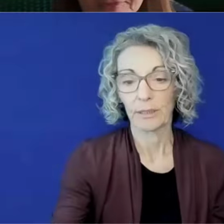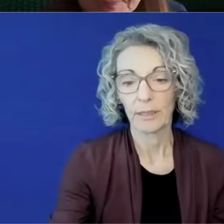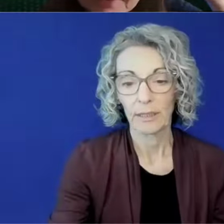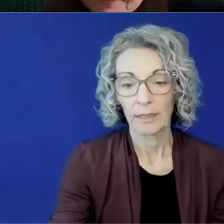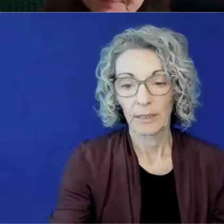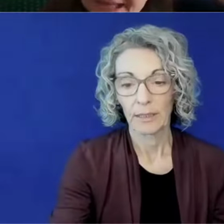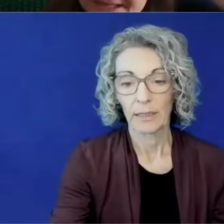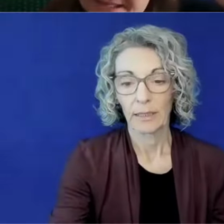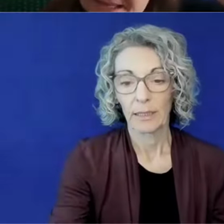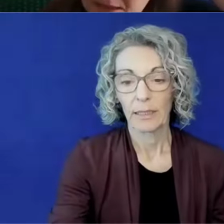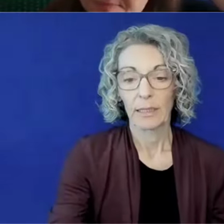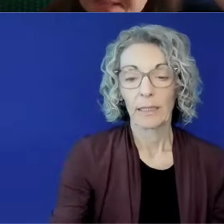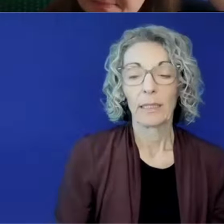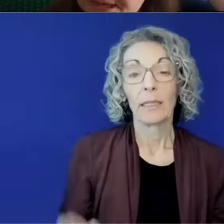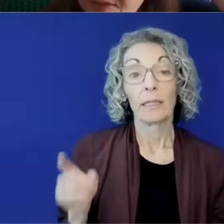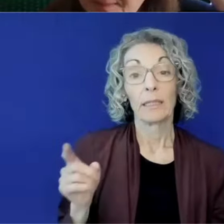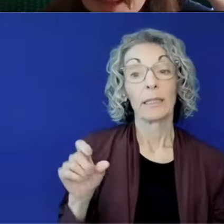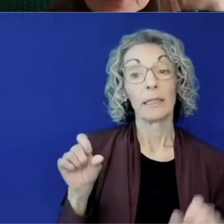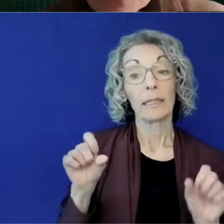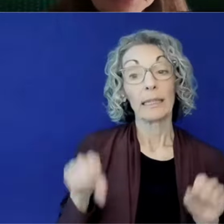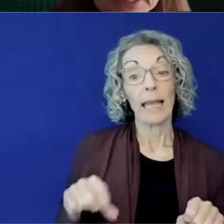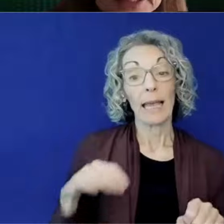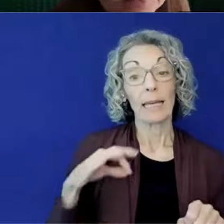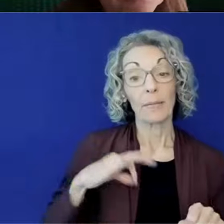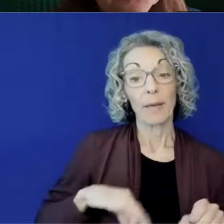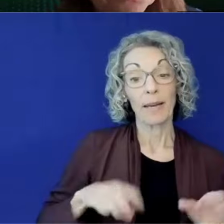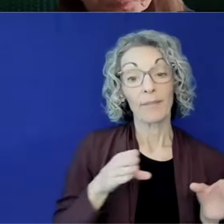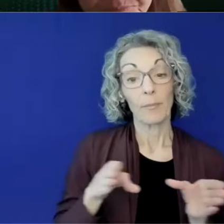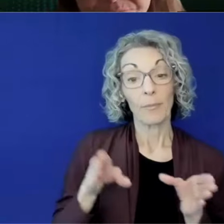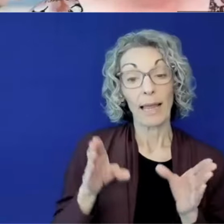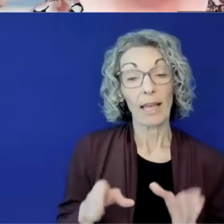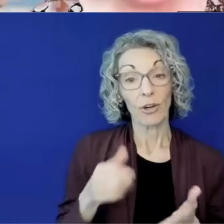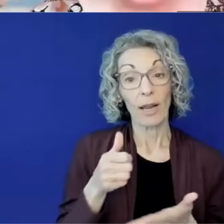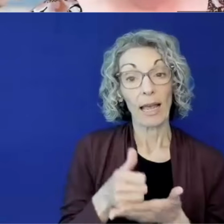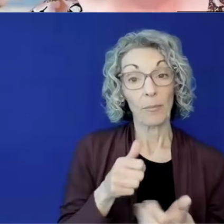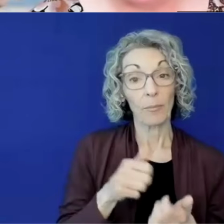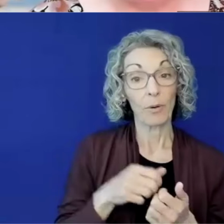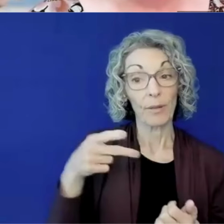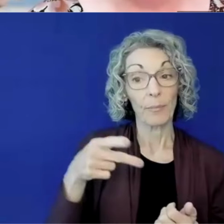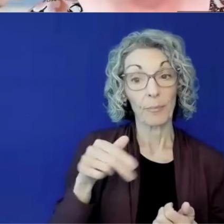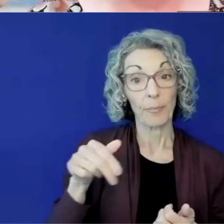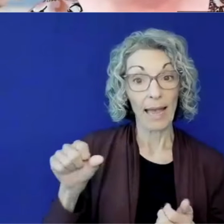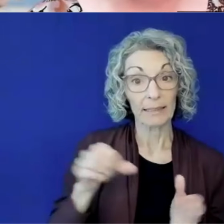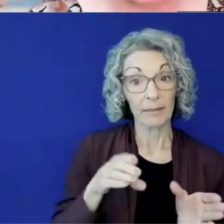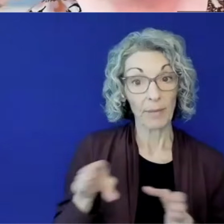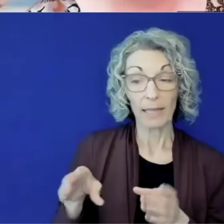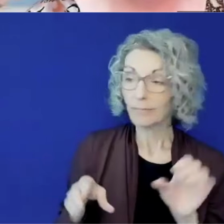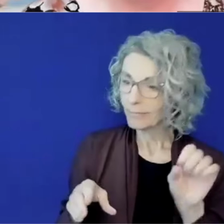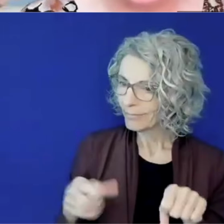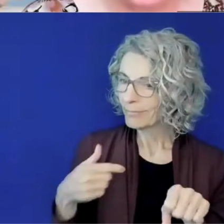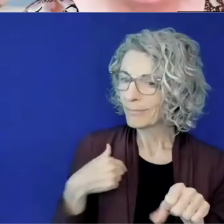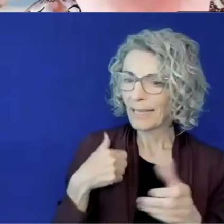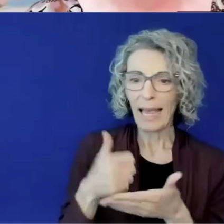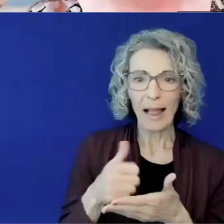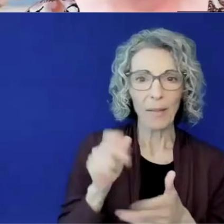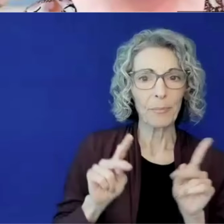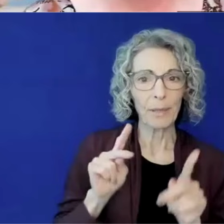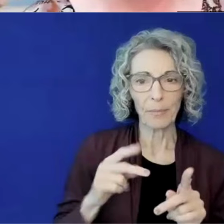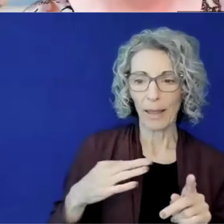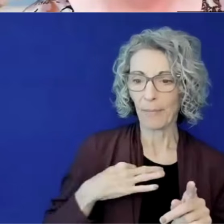Someone's asking if benefit planners can help somebody with a PASS plan. Absolutely. I've helped people apply for PASS many